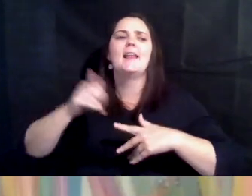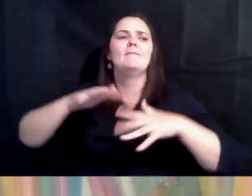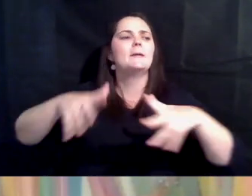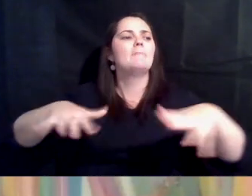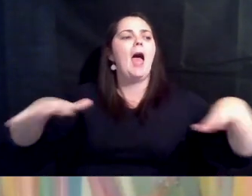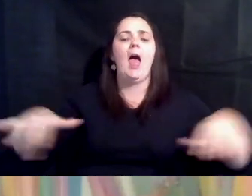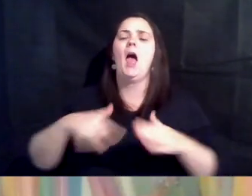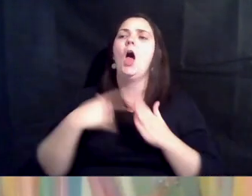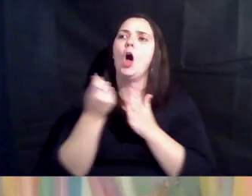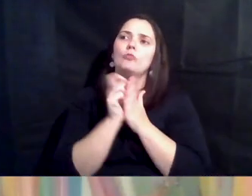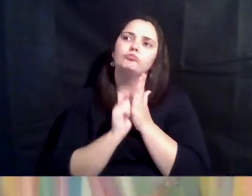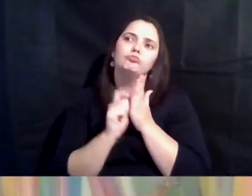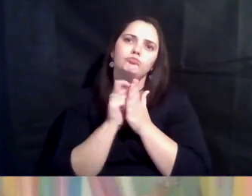day